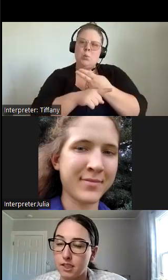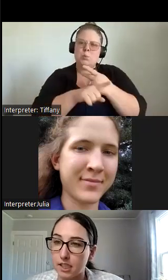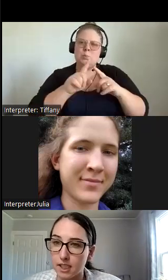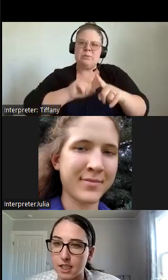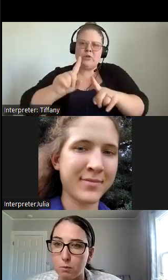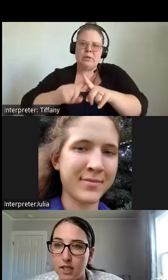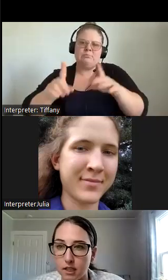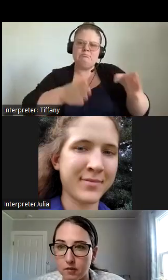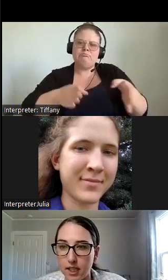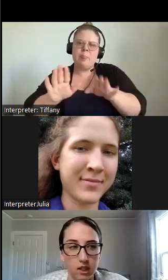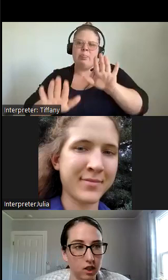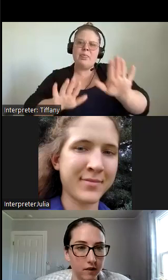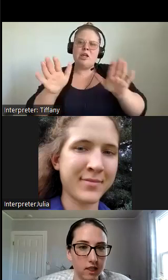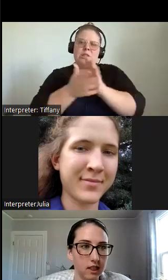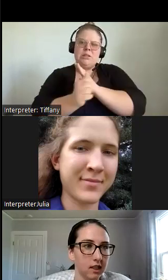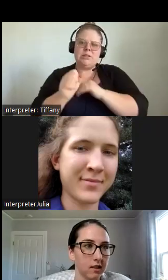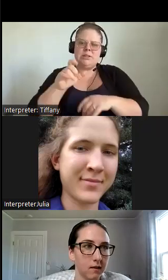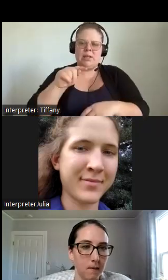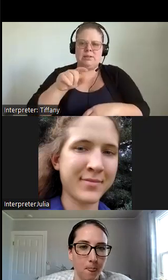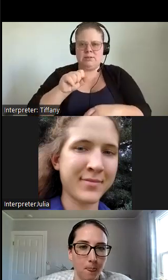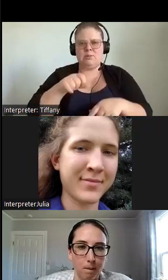different skill sets when delivering this service.